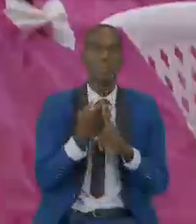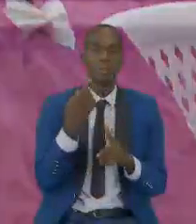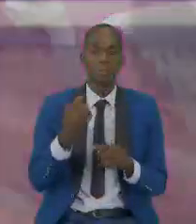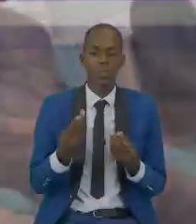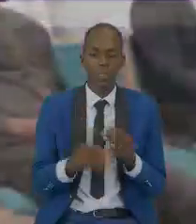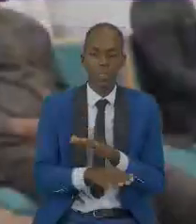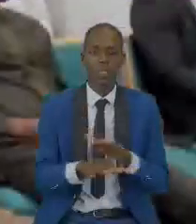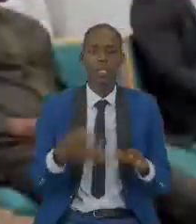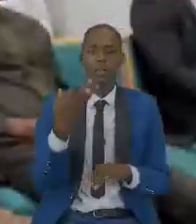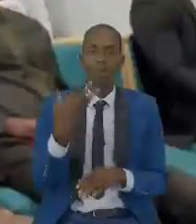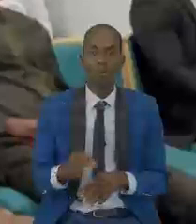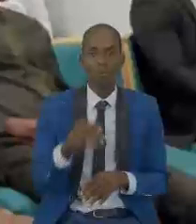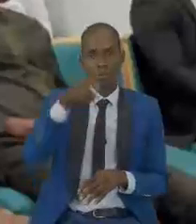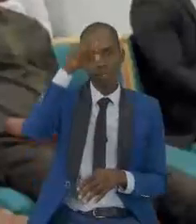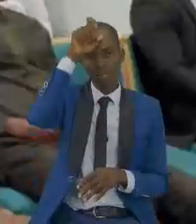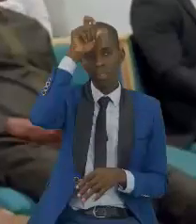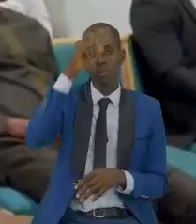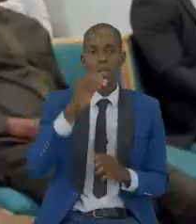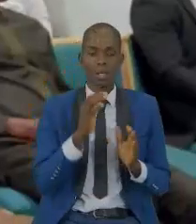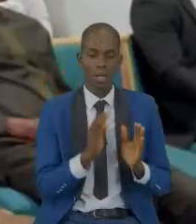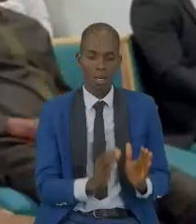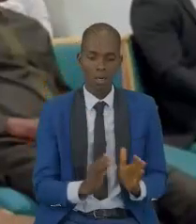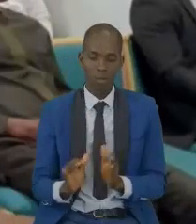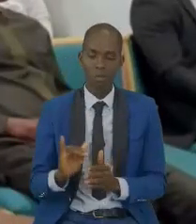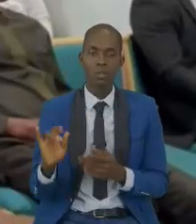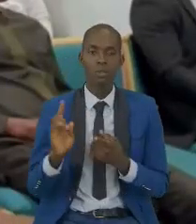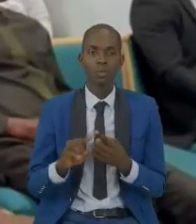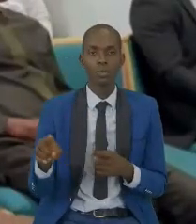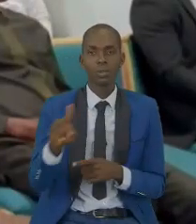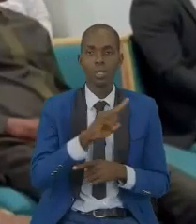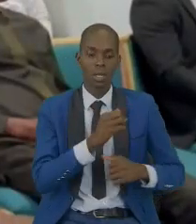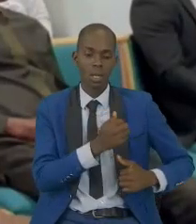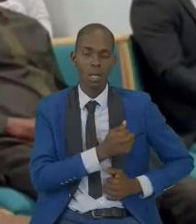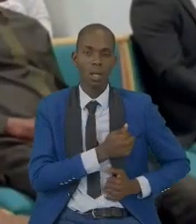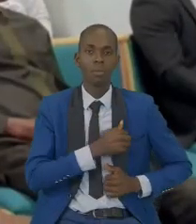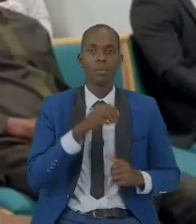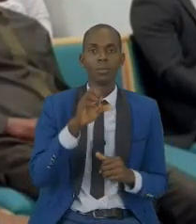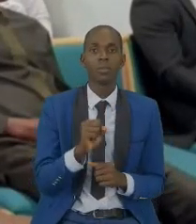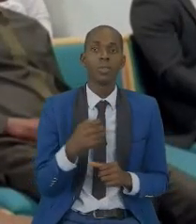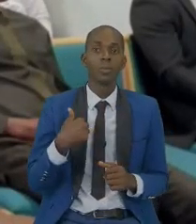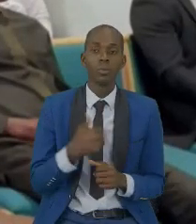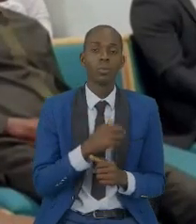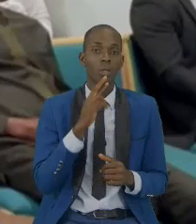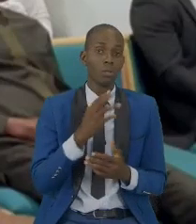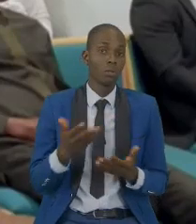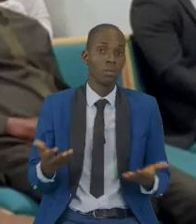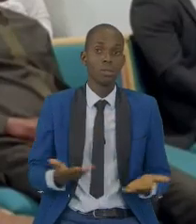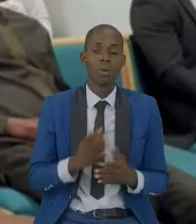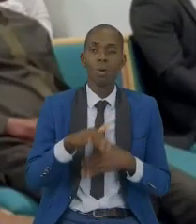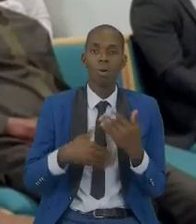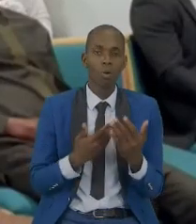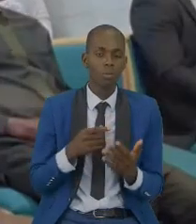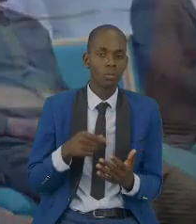the land of Egypt according to their armies. We're here all through this